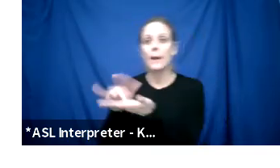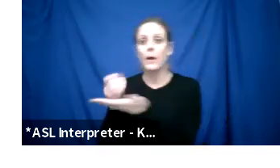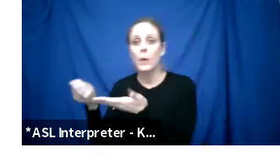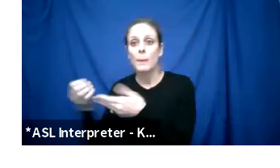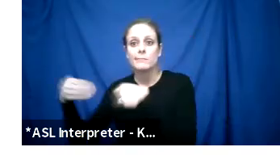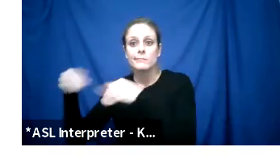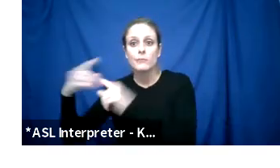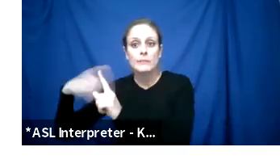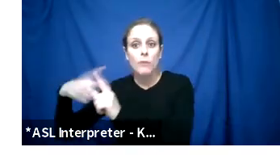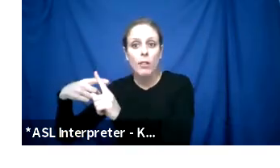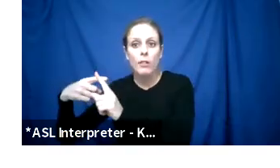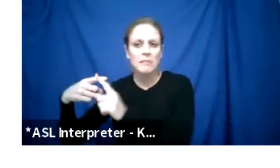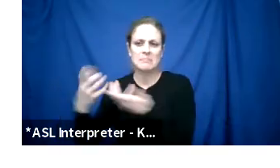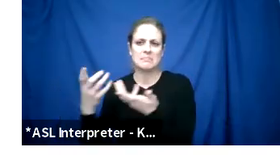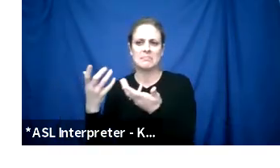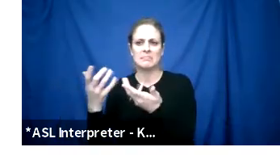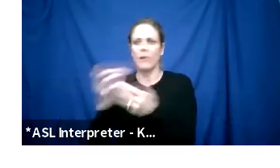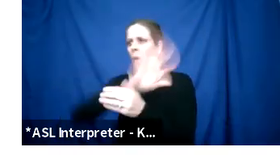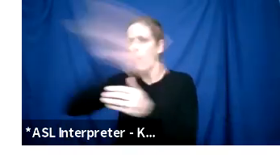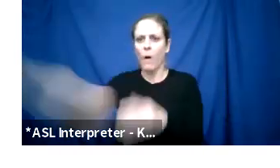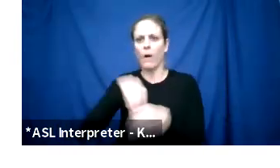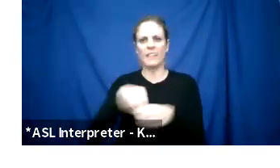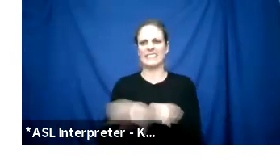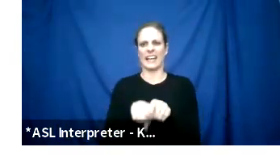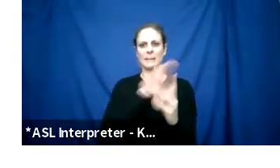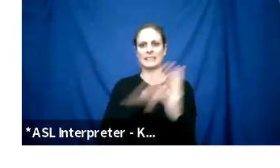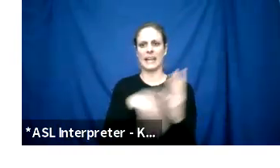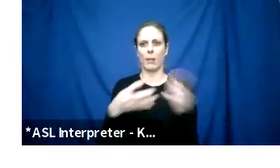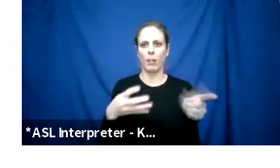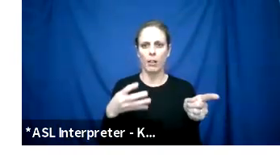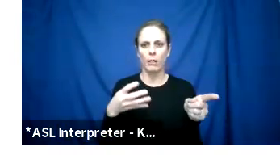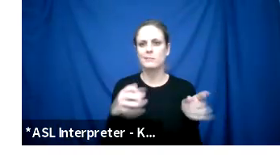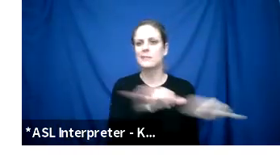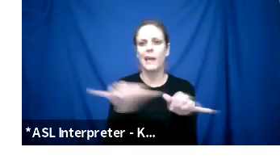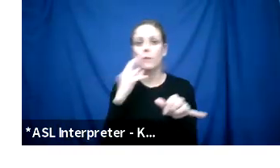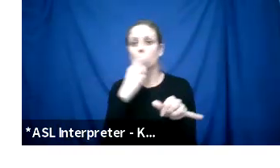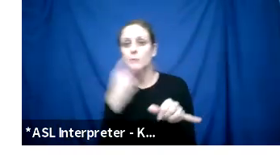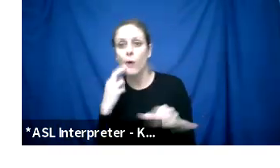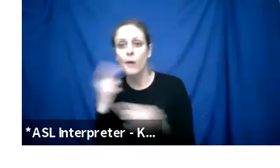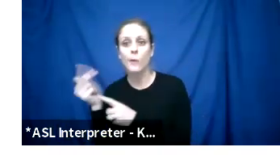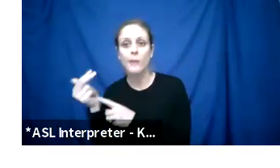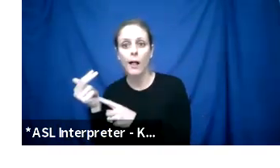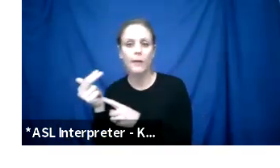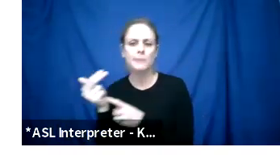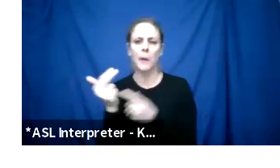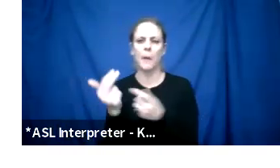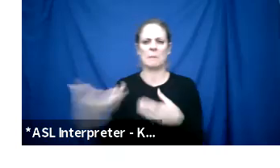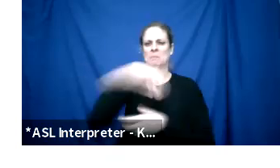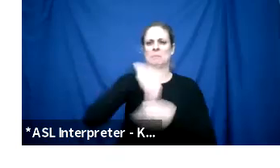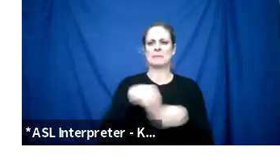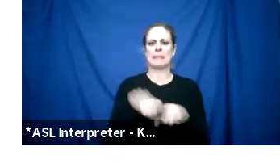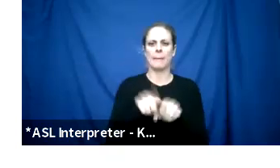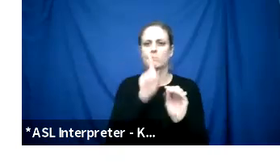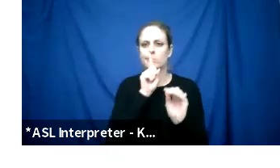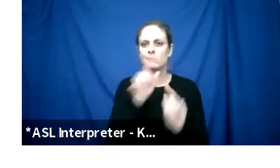You still just come back to the one table that would be the same for a restaurant or a hotel or whatever else. Okay, so there's not an additional scoping for